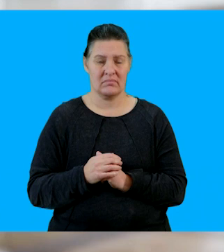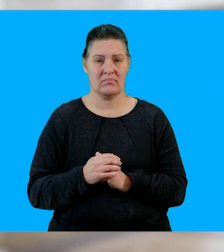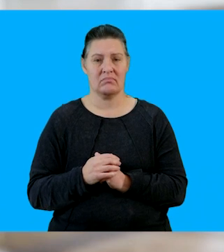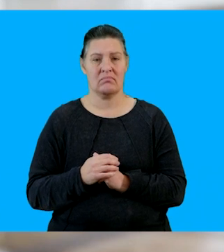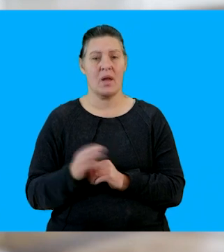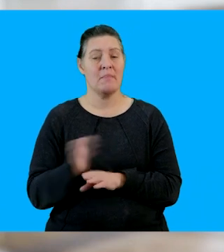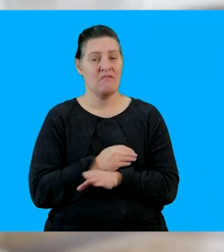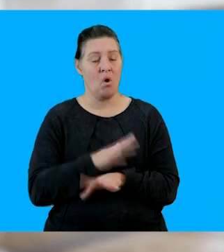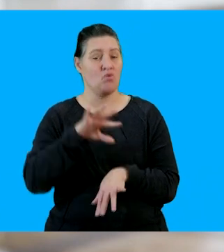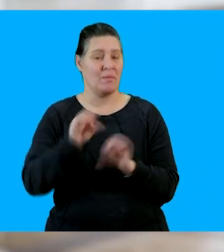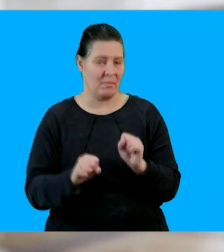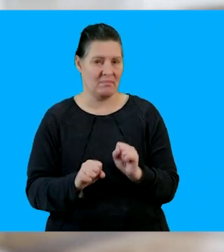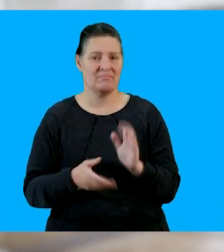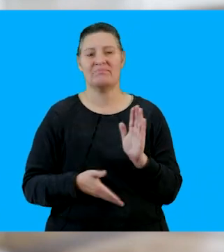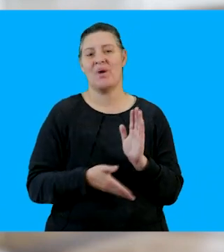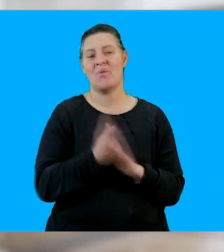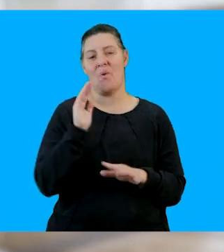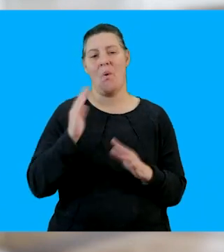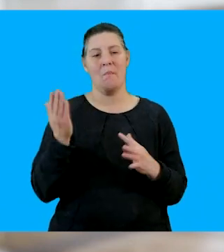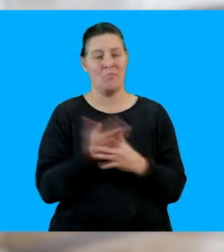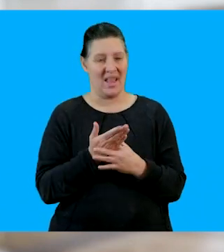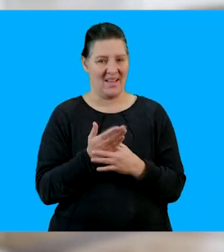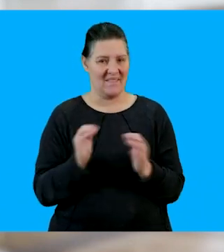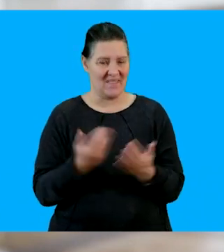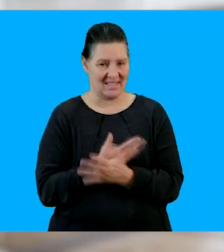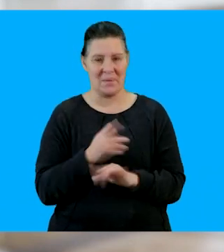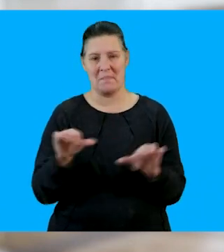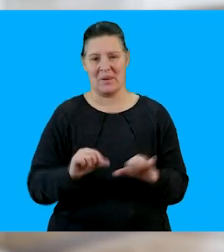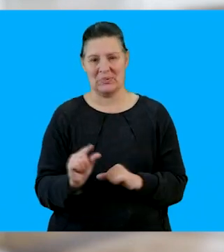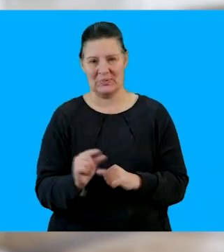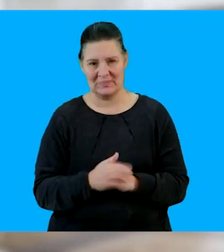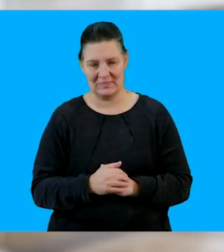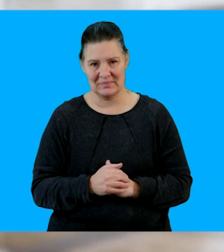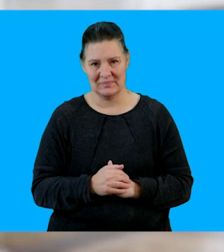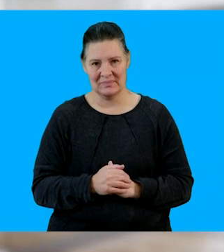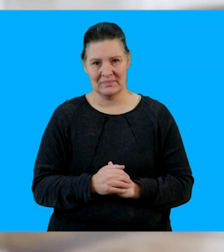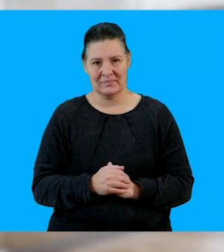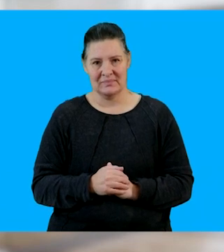So before we wrap up, let us just go for a quick ad break and we will be back.